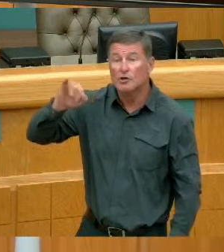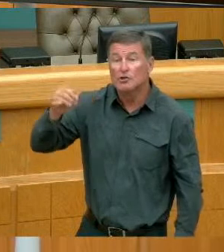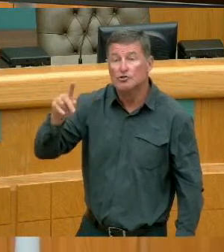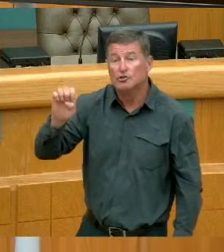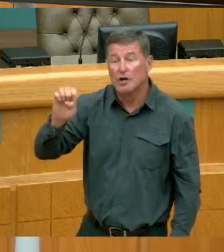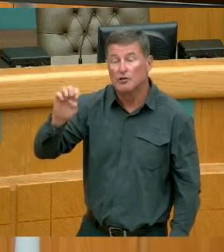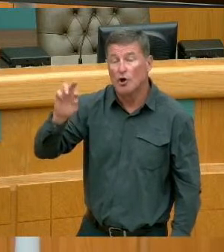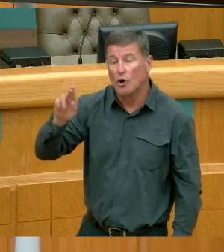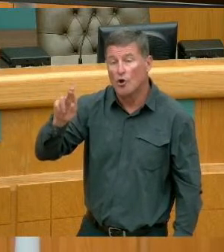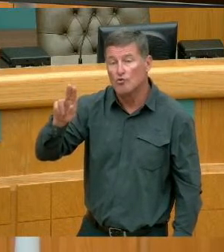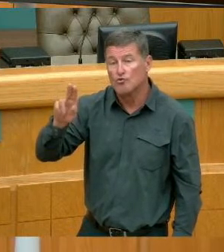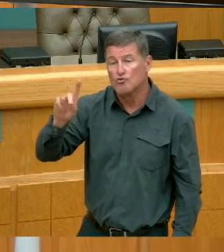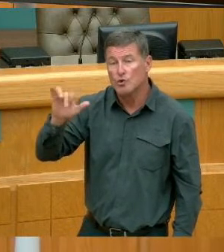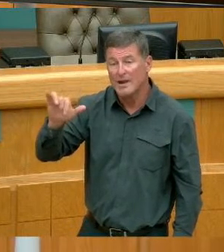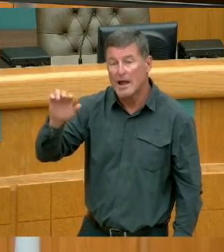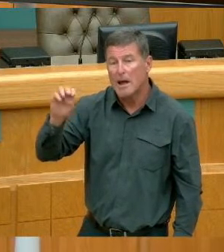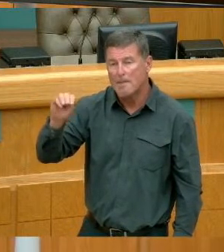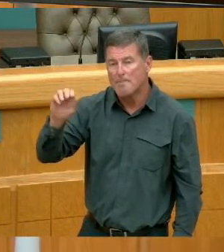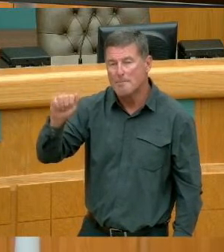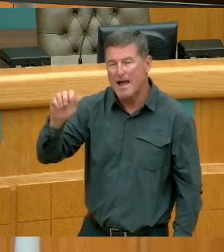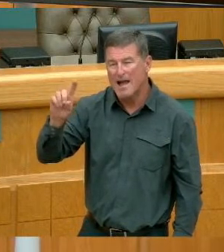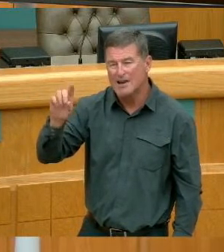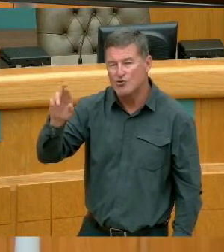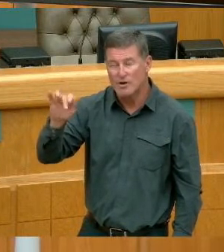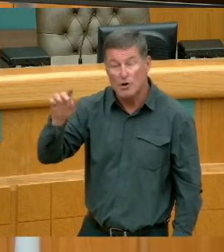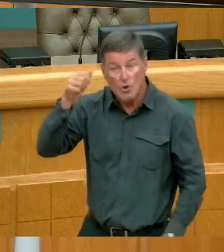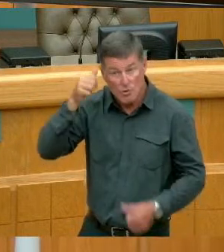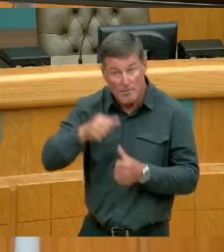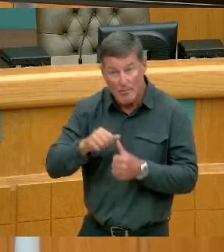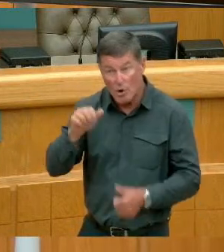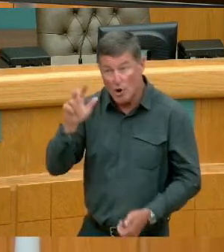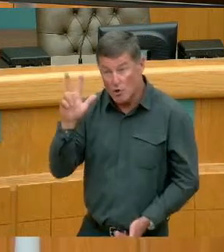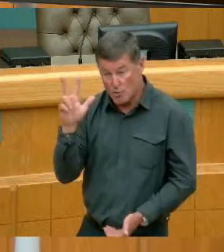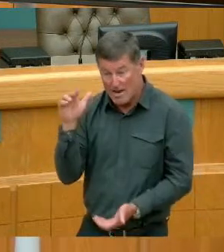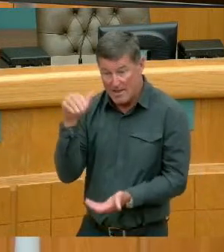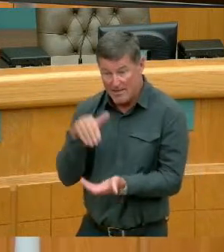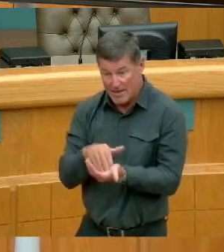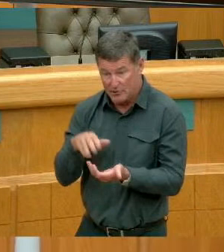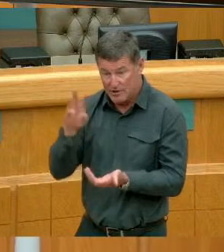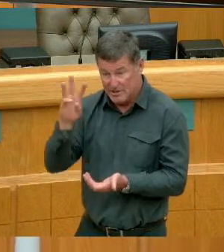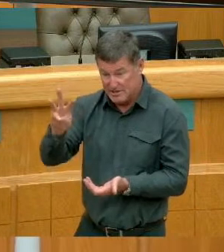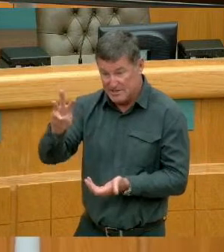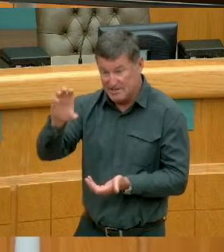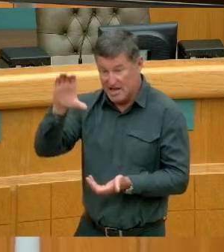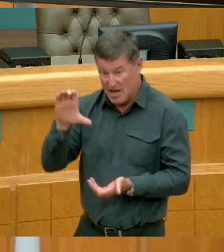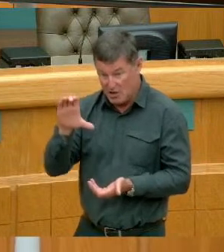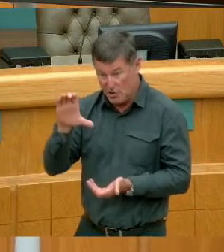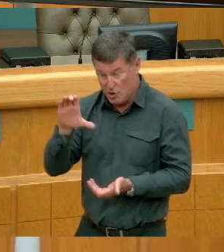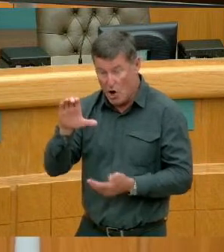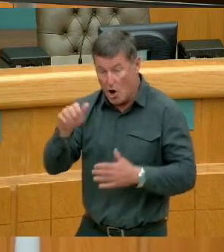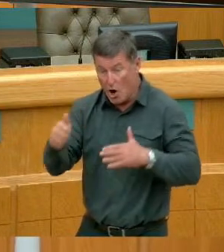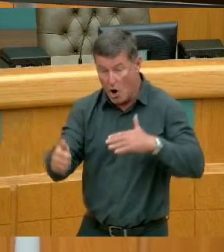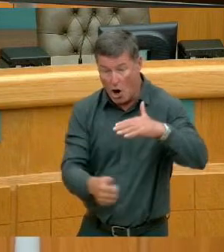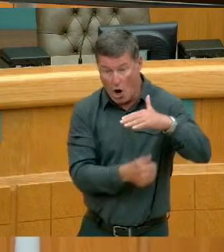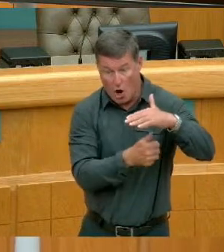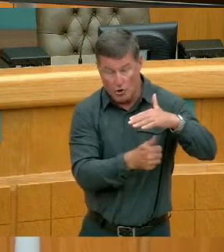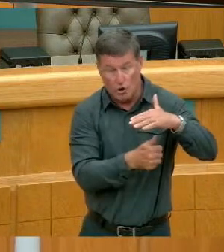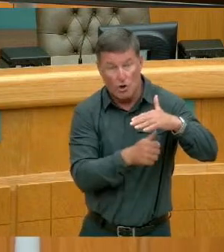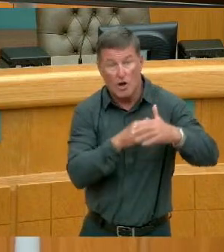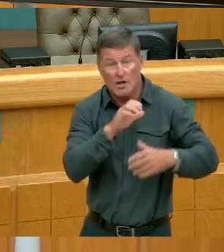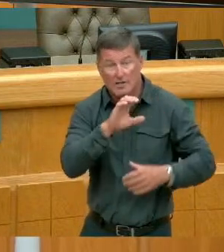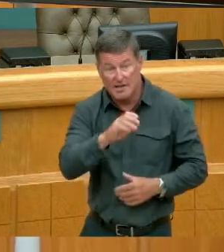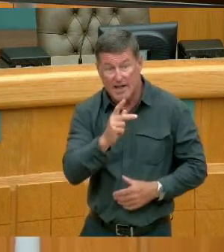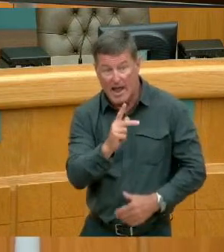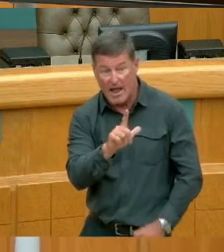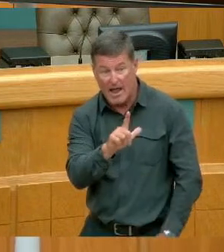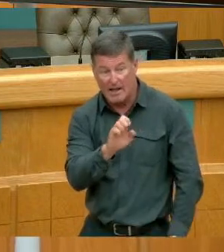Clayburgh County. You'll recall that 3,600 acres are in the jurisdiction of Clayburgh County. However, we